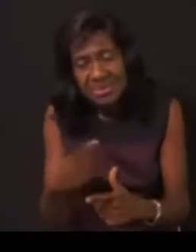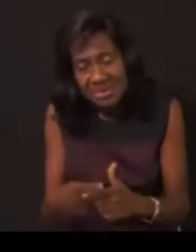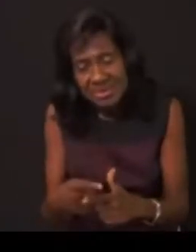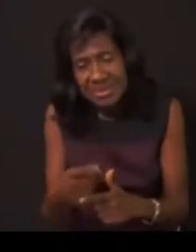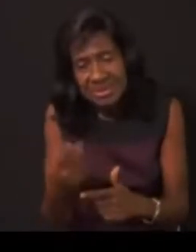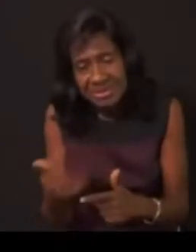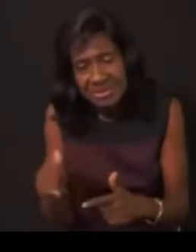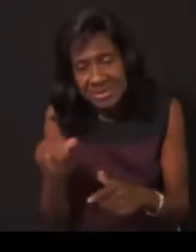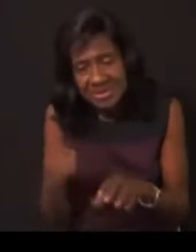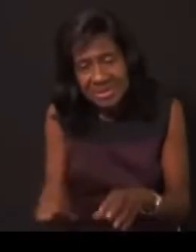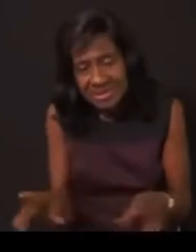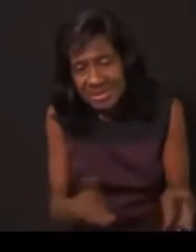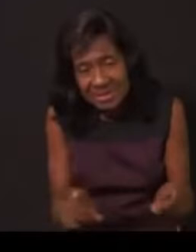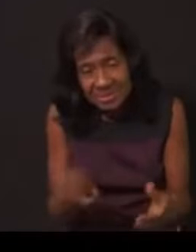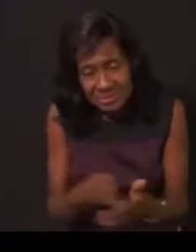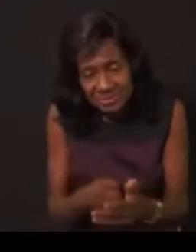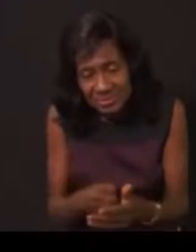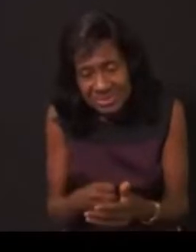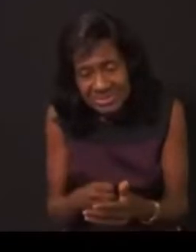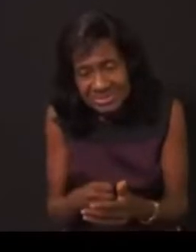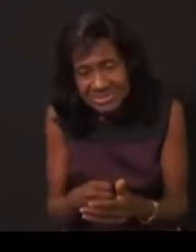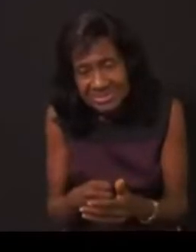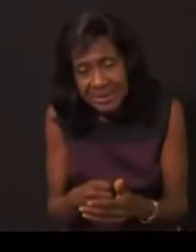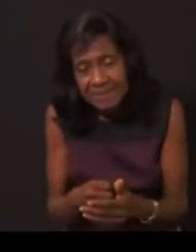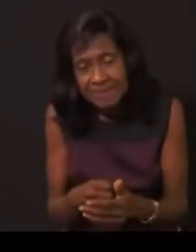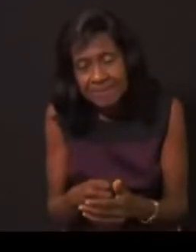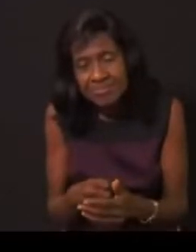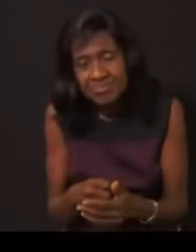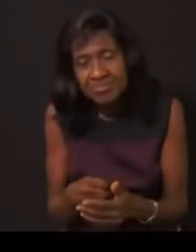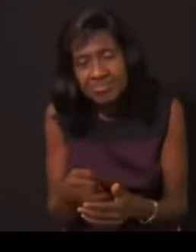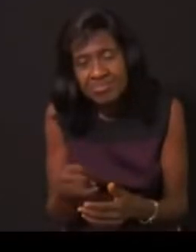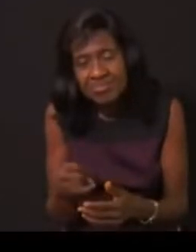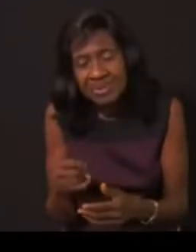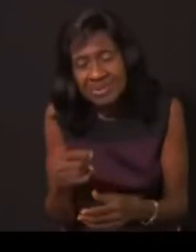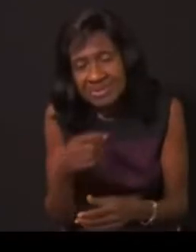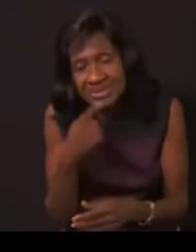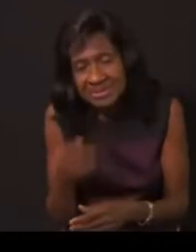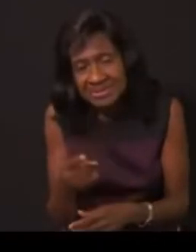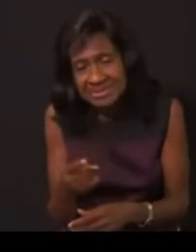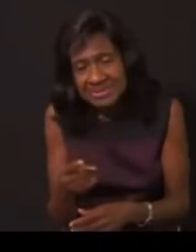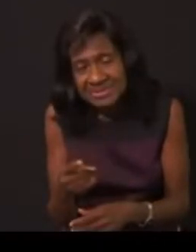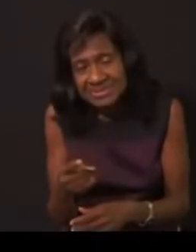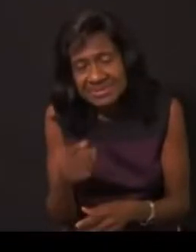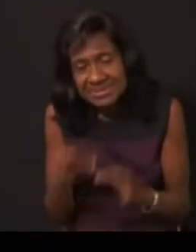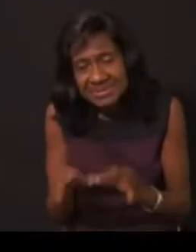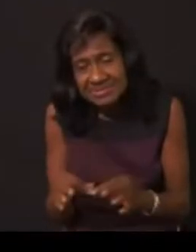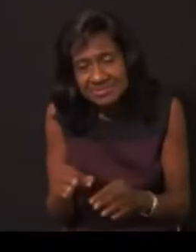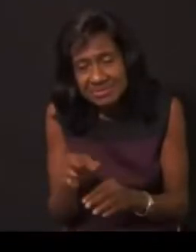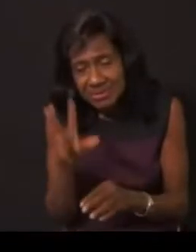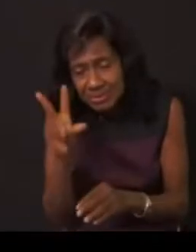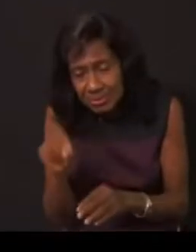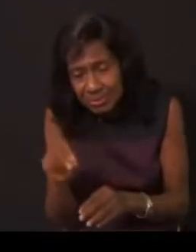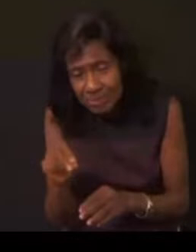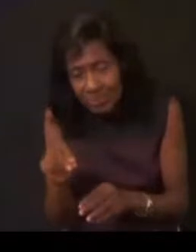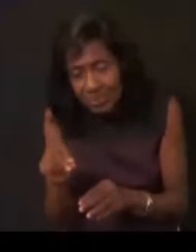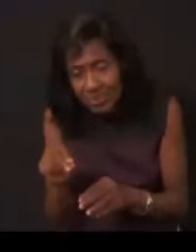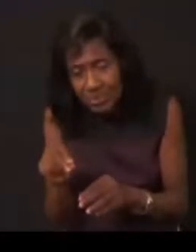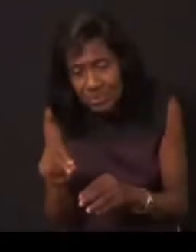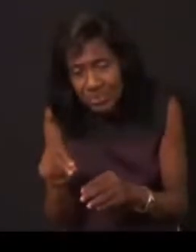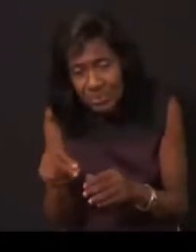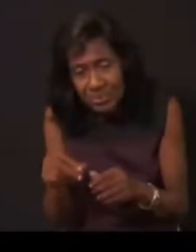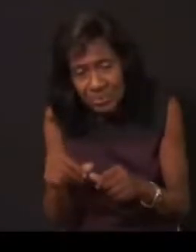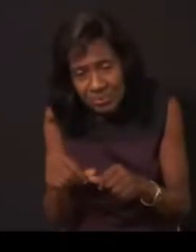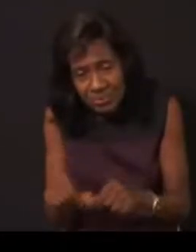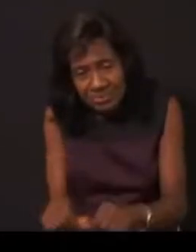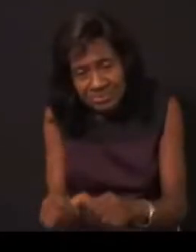Otherwise, if the quarantine is not in place, then they've got the full time available to them, and we don't have these issues